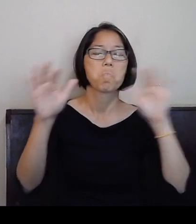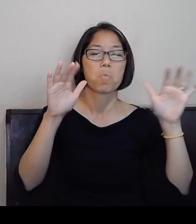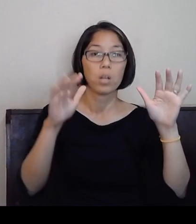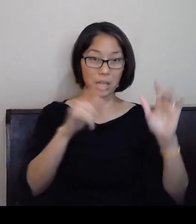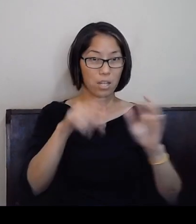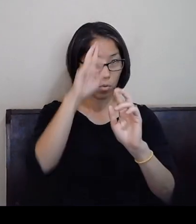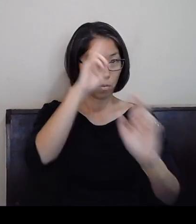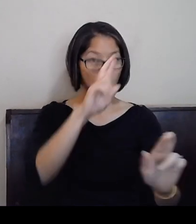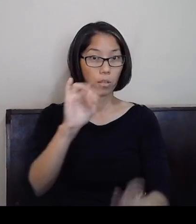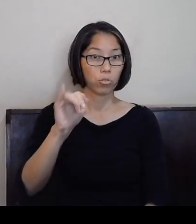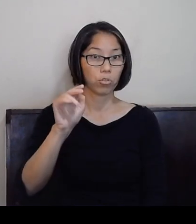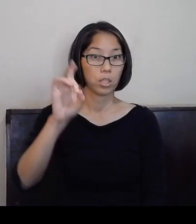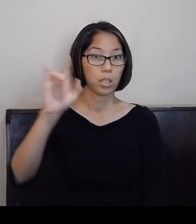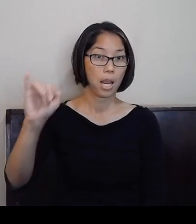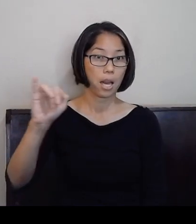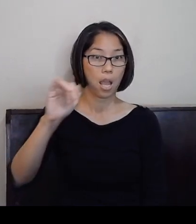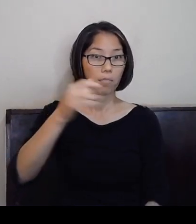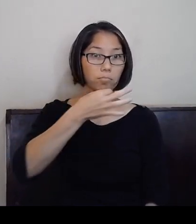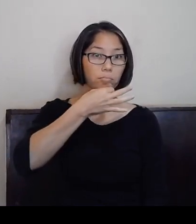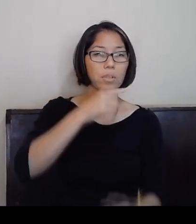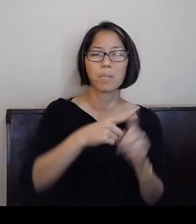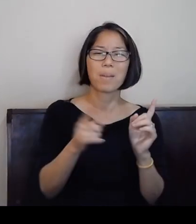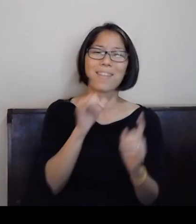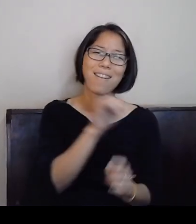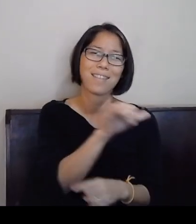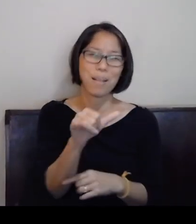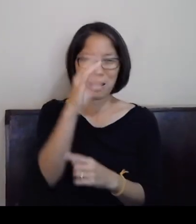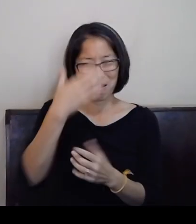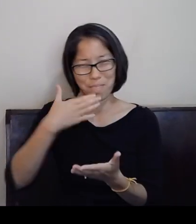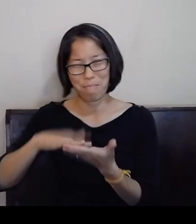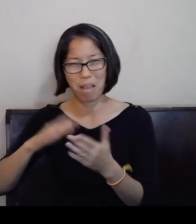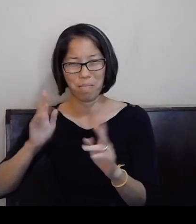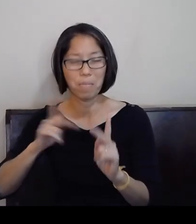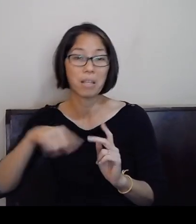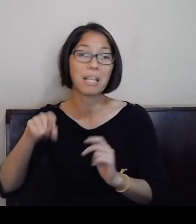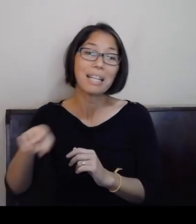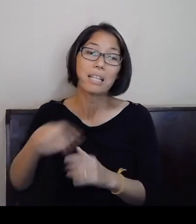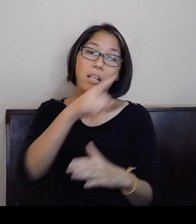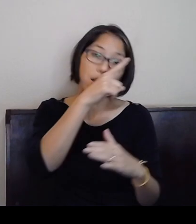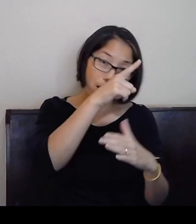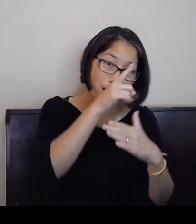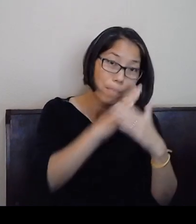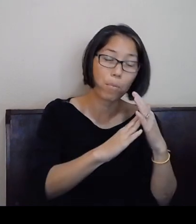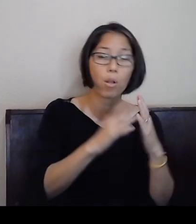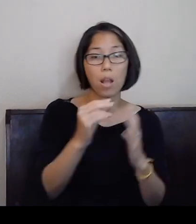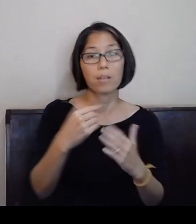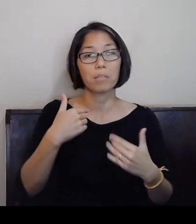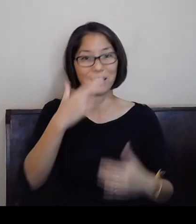He's a respected Jedi Master, but unlike the bad guys, he's humble and has a sense of humor.